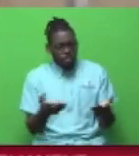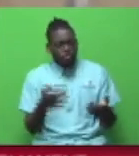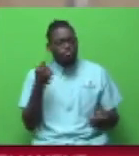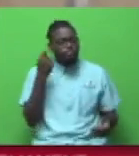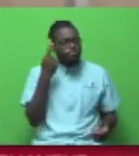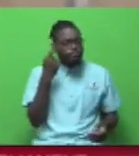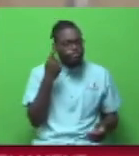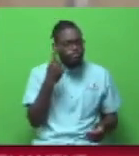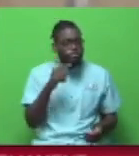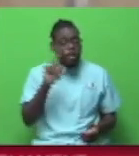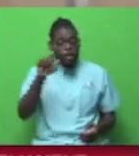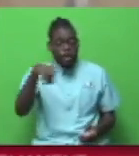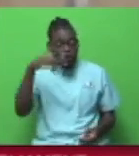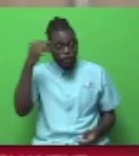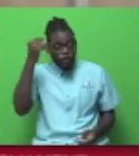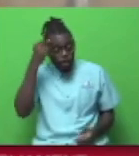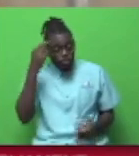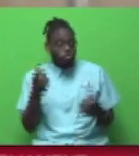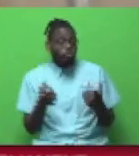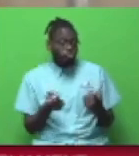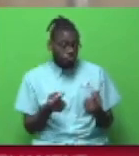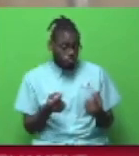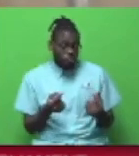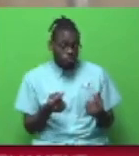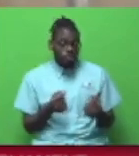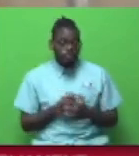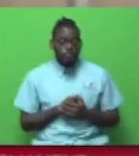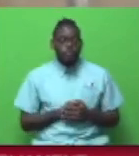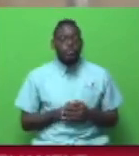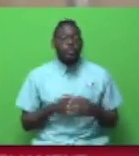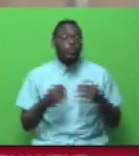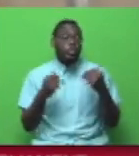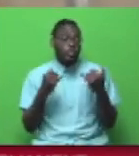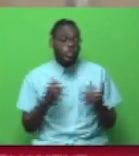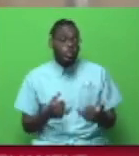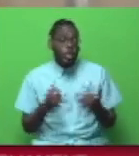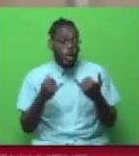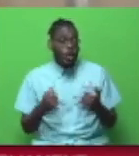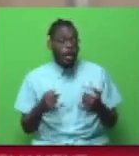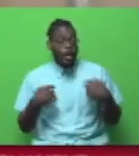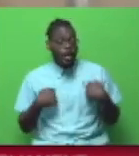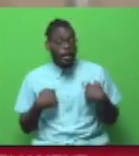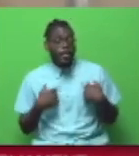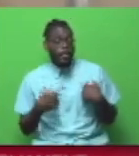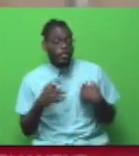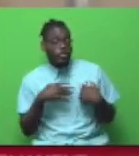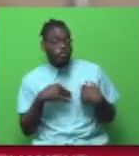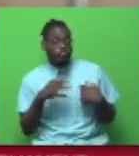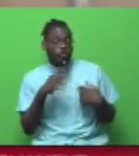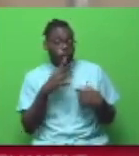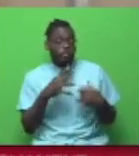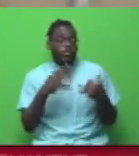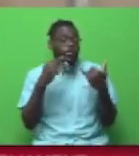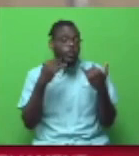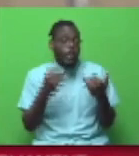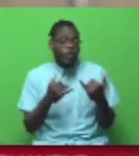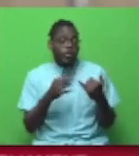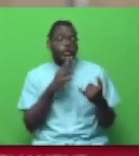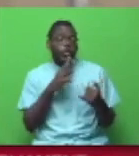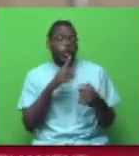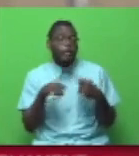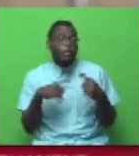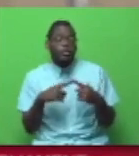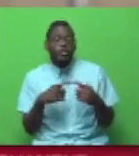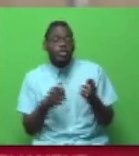doing. You know, Mr. Vice President, let me take the opportunity to make reference to a very,